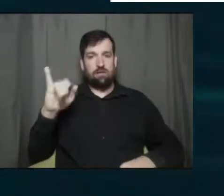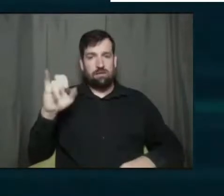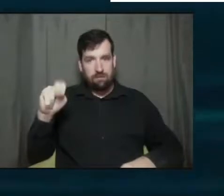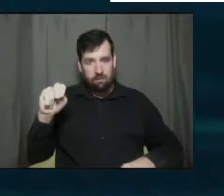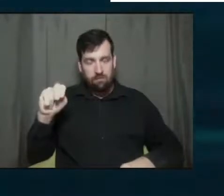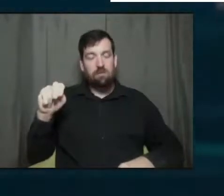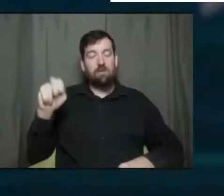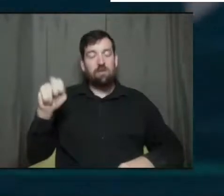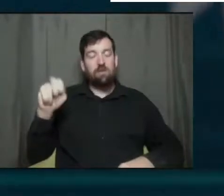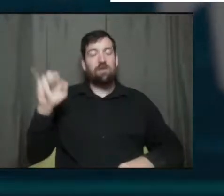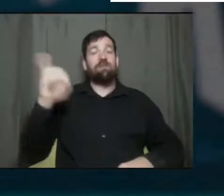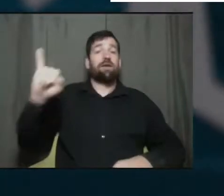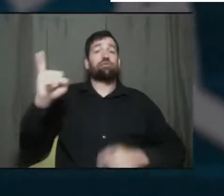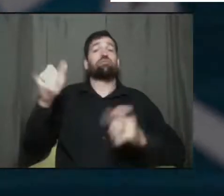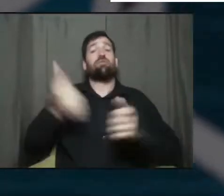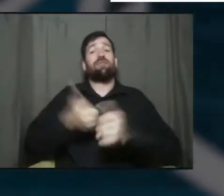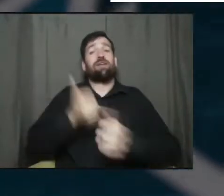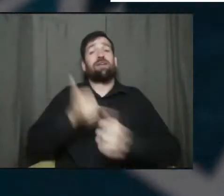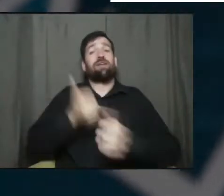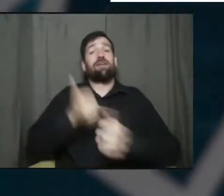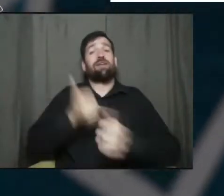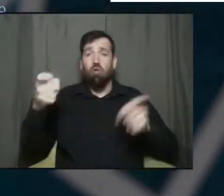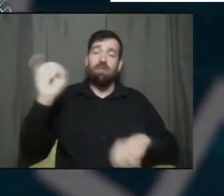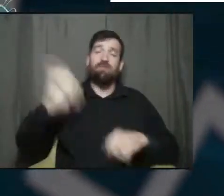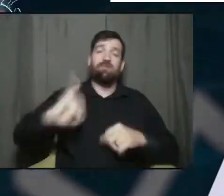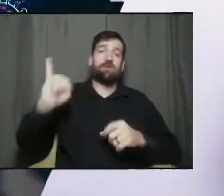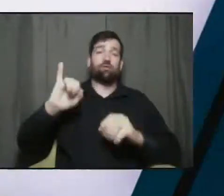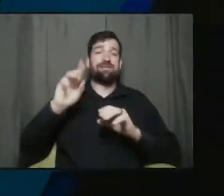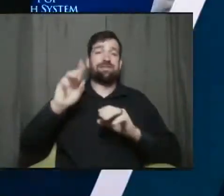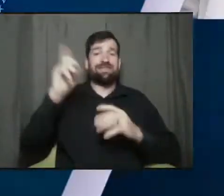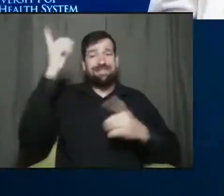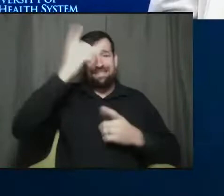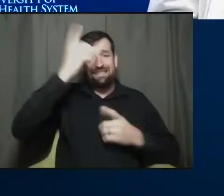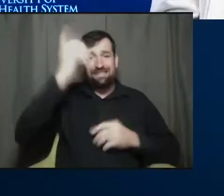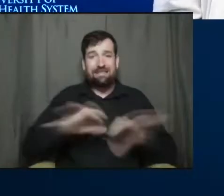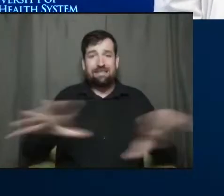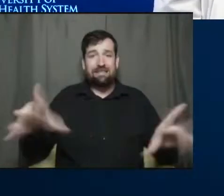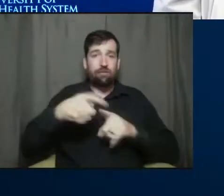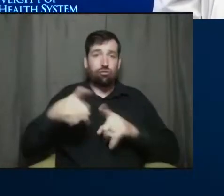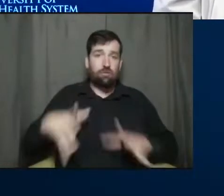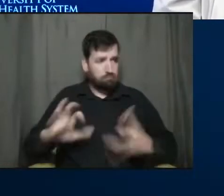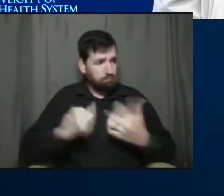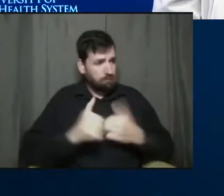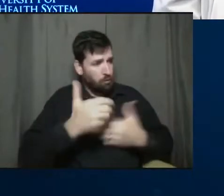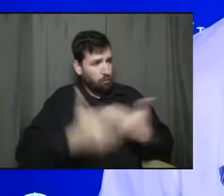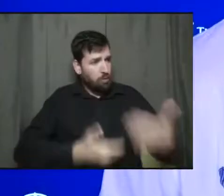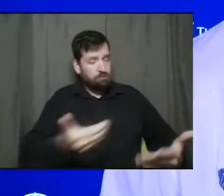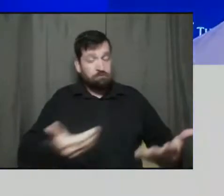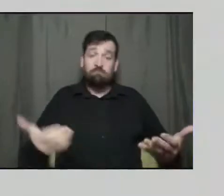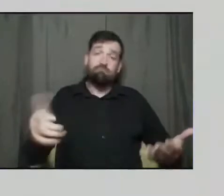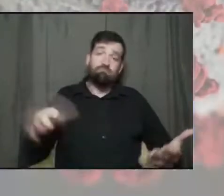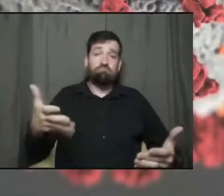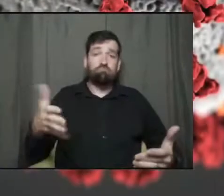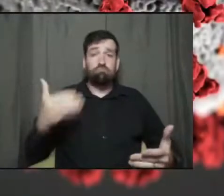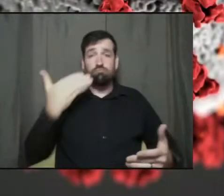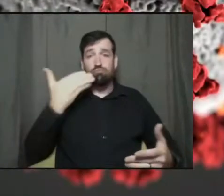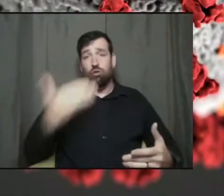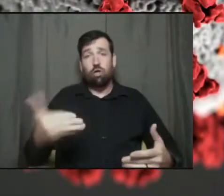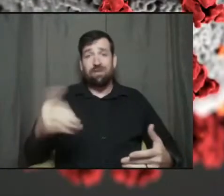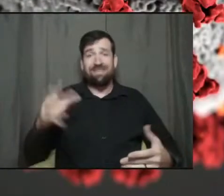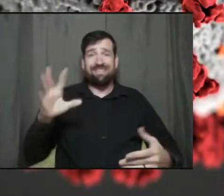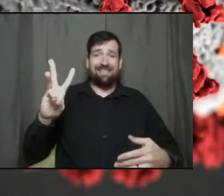and Control and Infectious Disease Specialist. Hawk? Yeah. How are we doing? I think we're doing pretty good. 6 active infections, 1